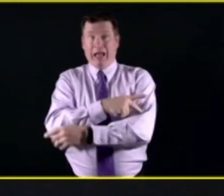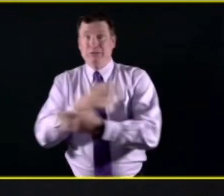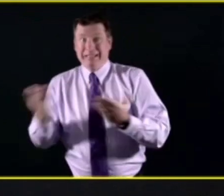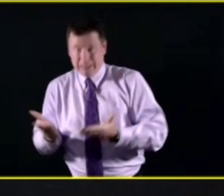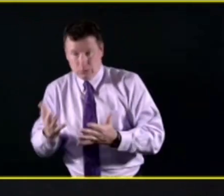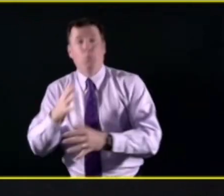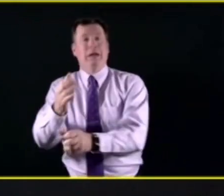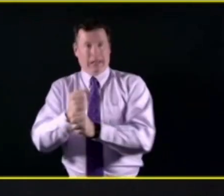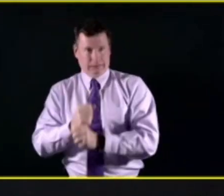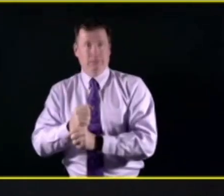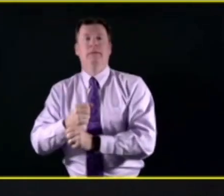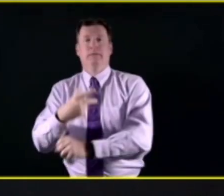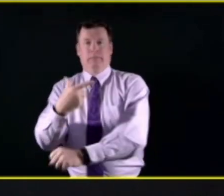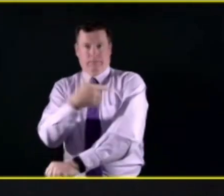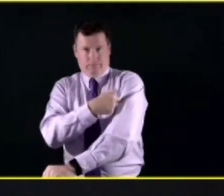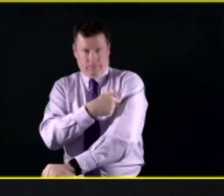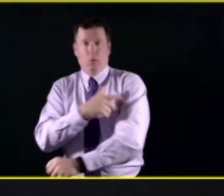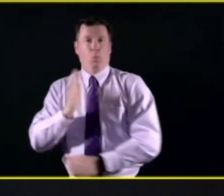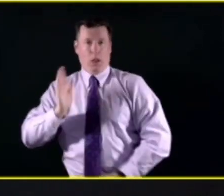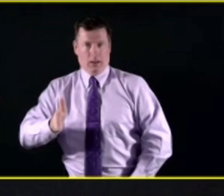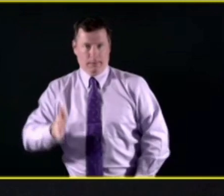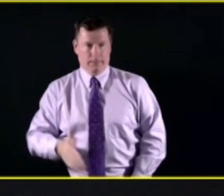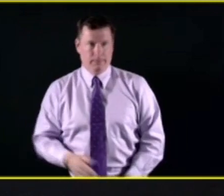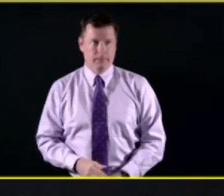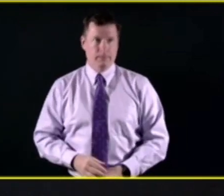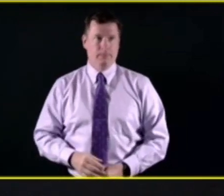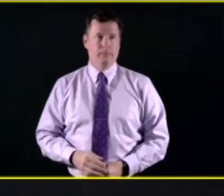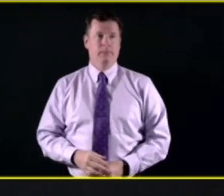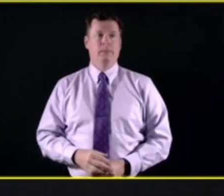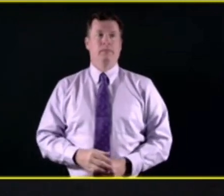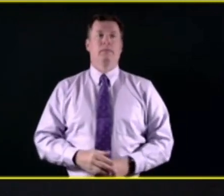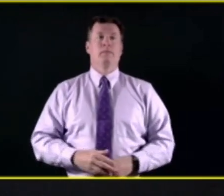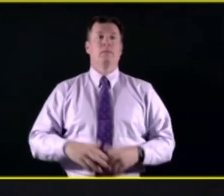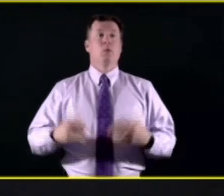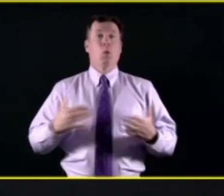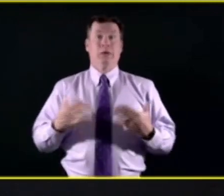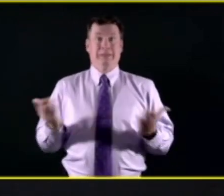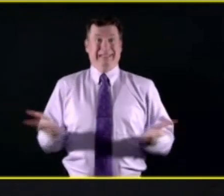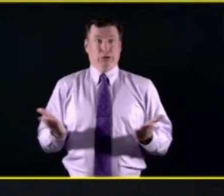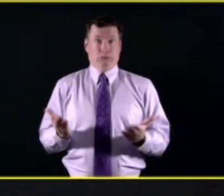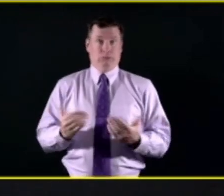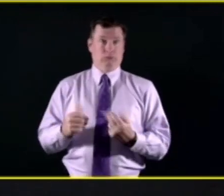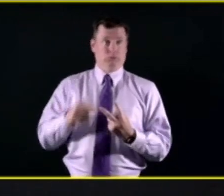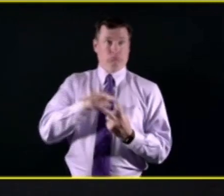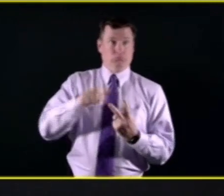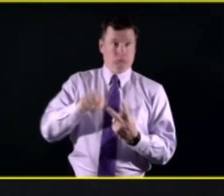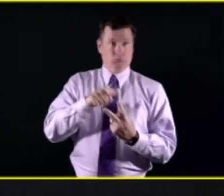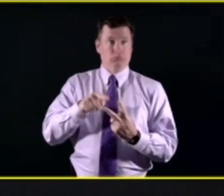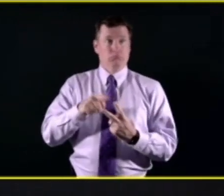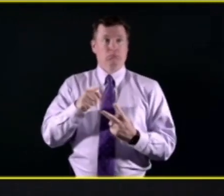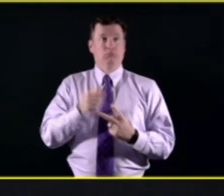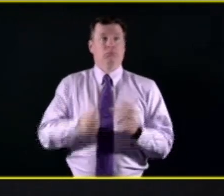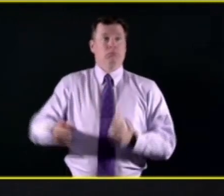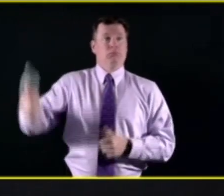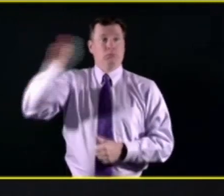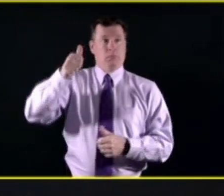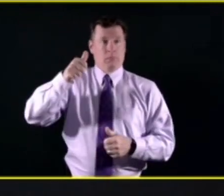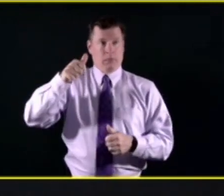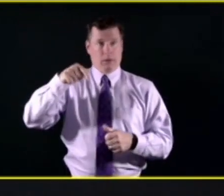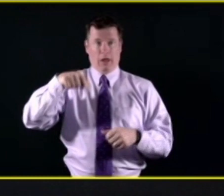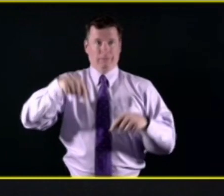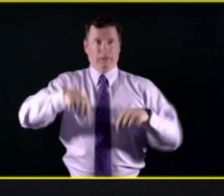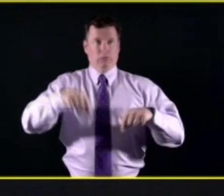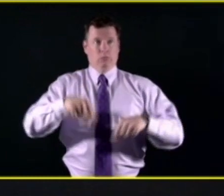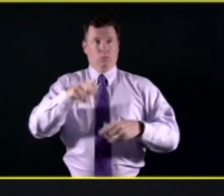here today by two leaders of the Rochester arm of the study, Dr. Ann Falsey, who's a professor in the Department of